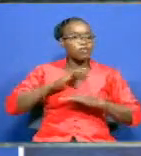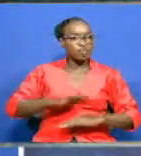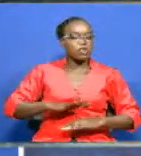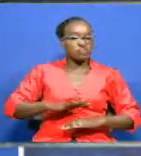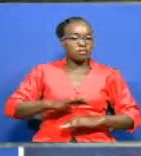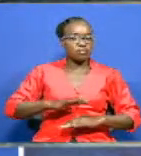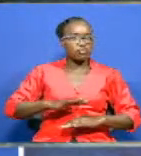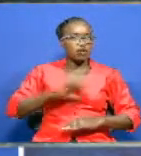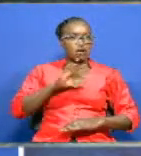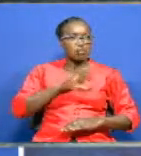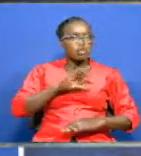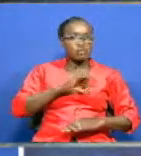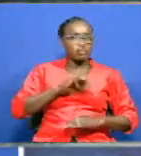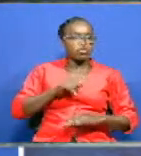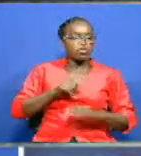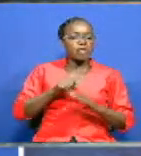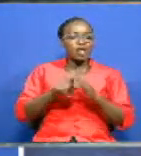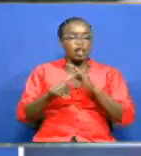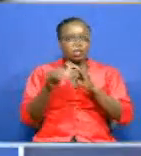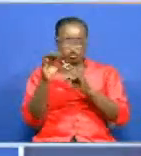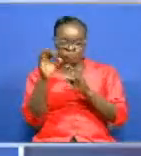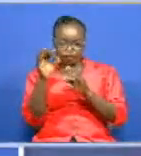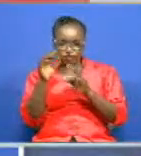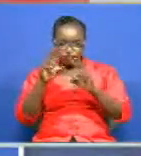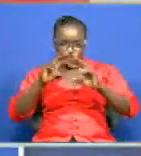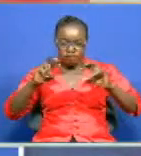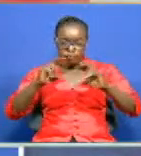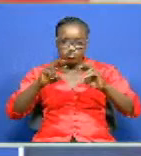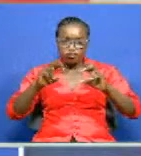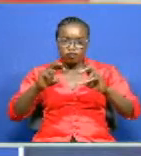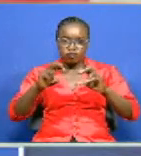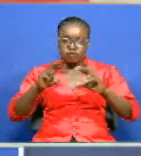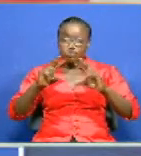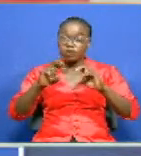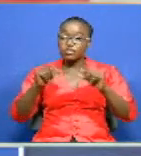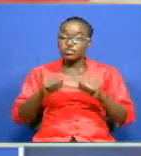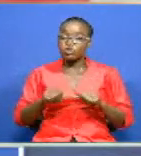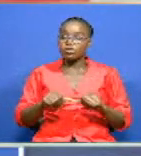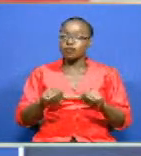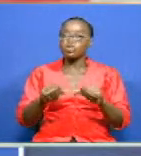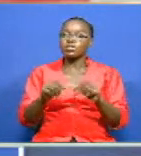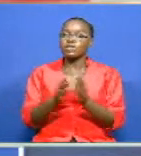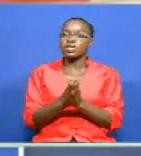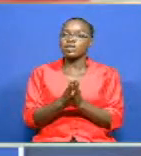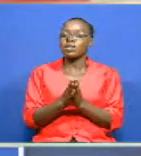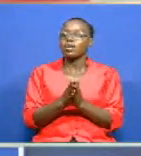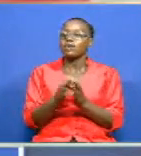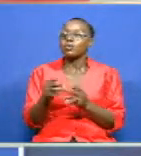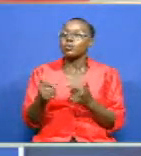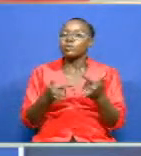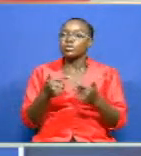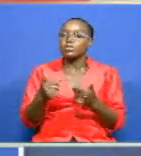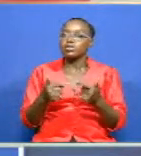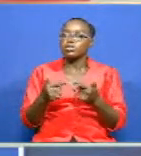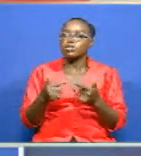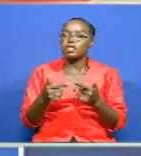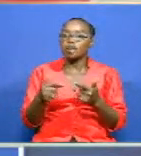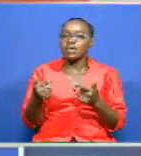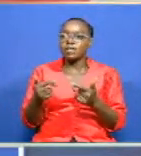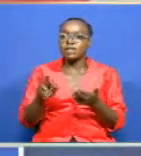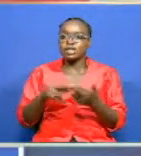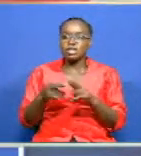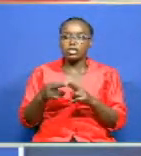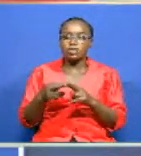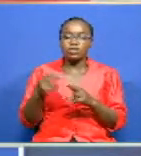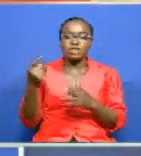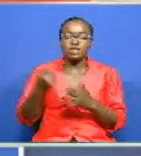will not benefit those under audit, compliance verification or investigation, and those with an ongoing litigation relating to the tax